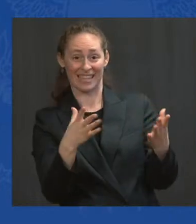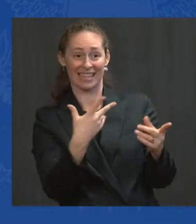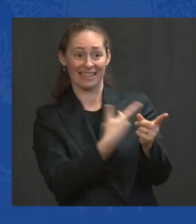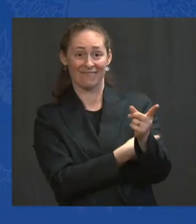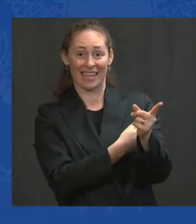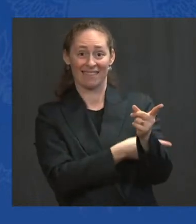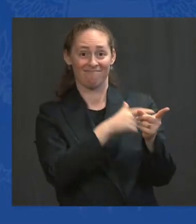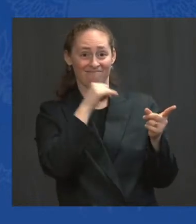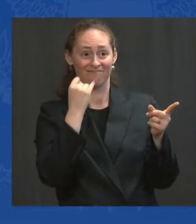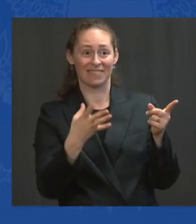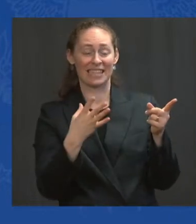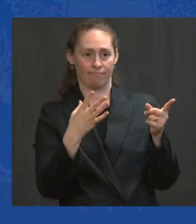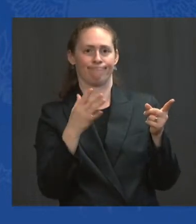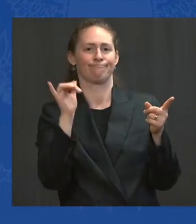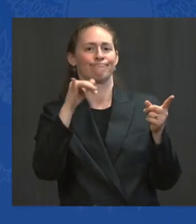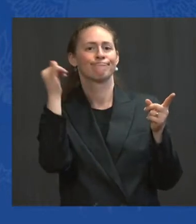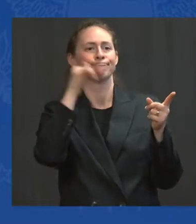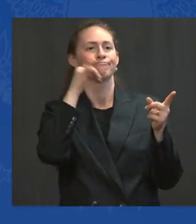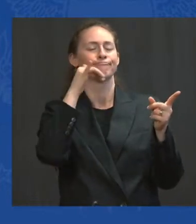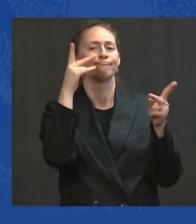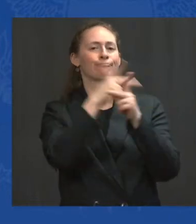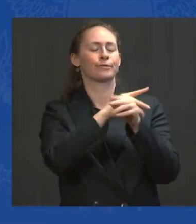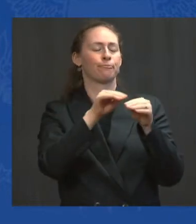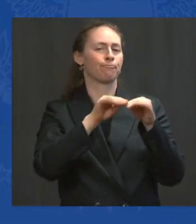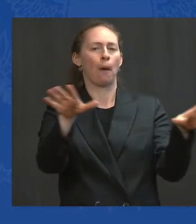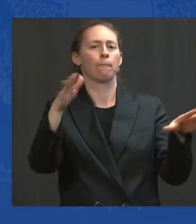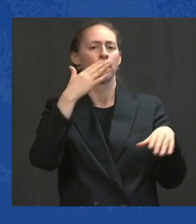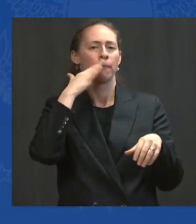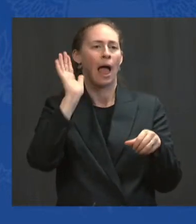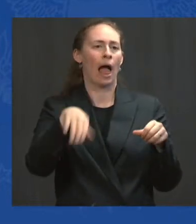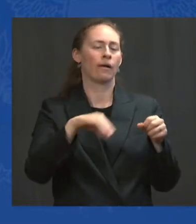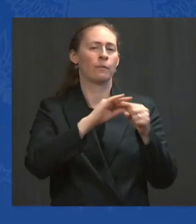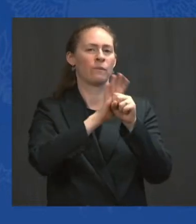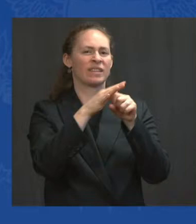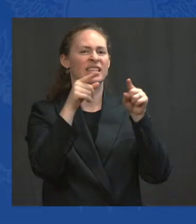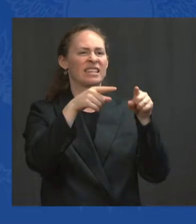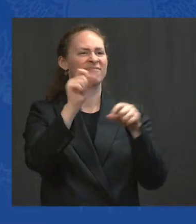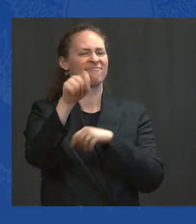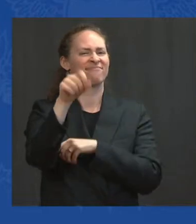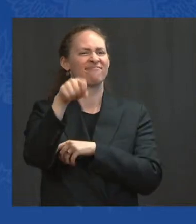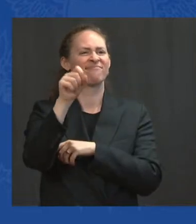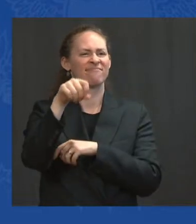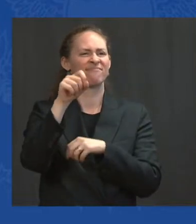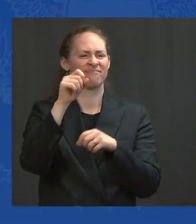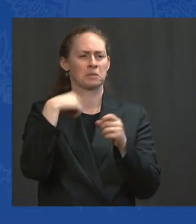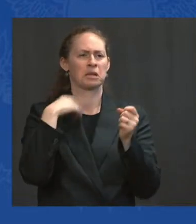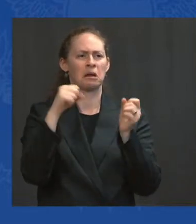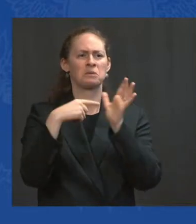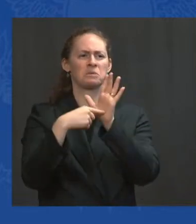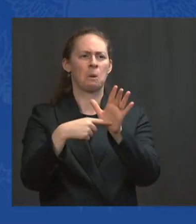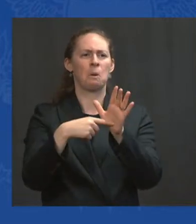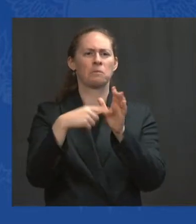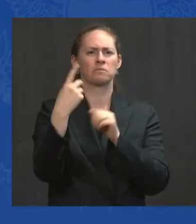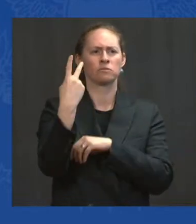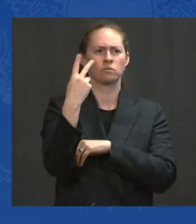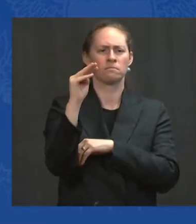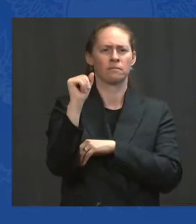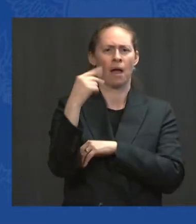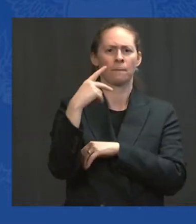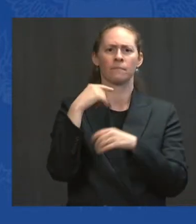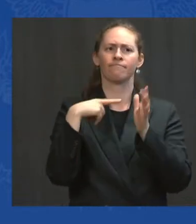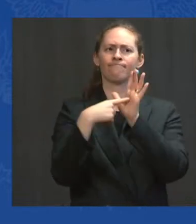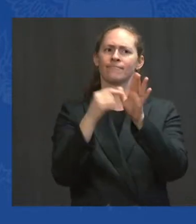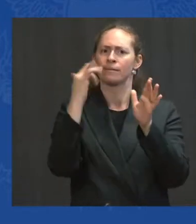seeing increasing cases there and in other areas around the country, which is why I thought those two maps were very informative. In those